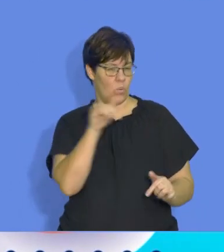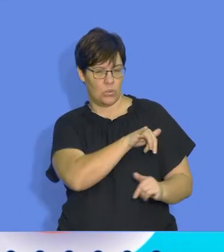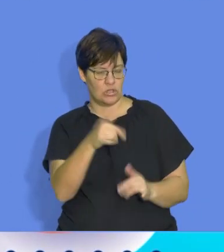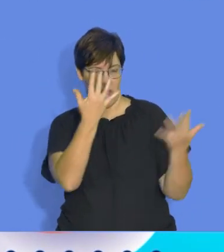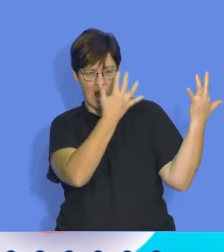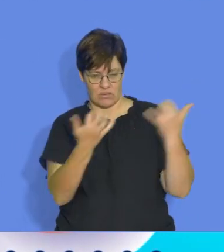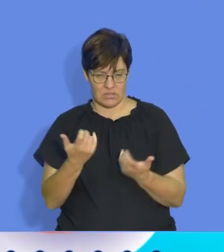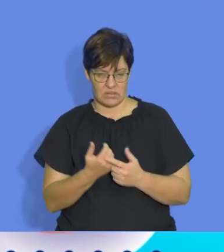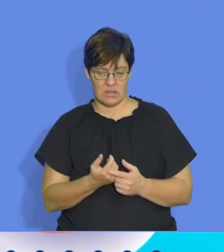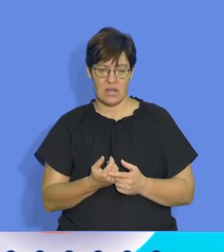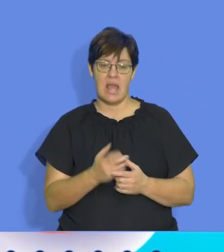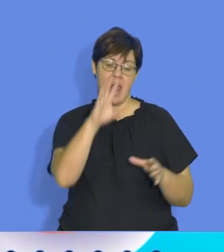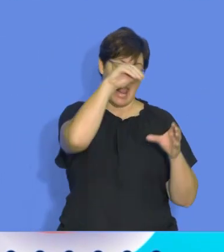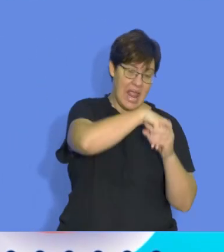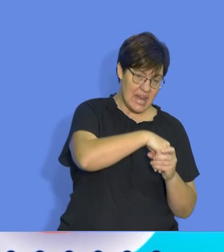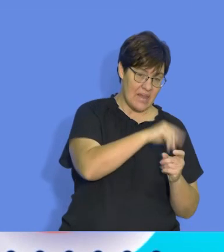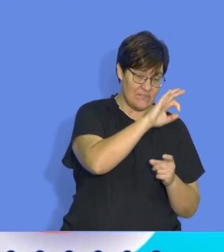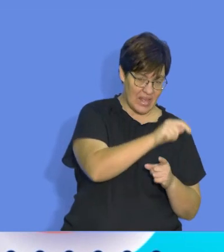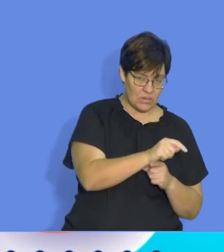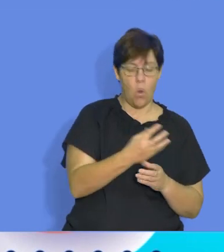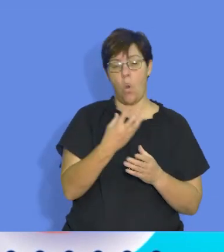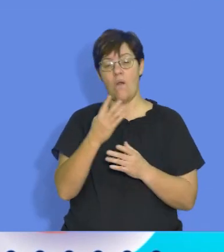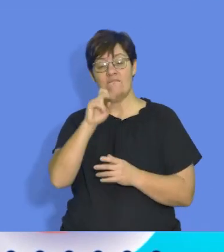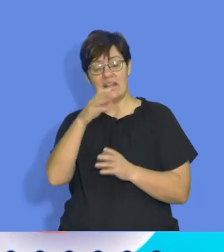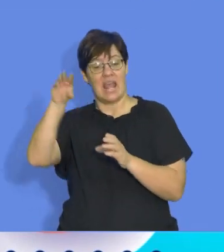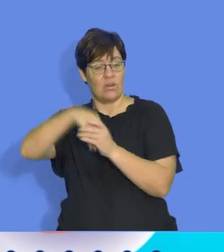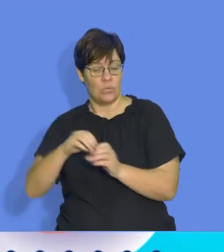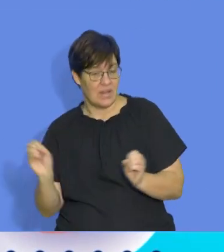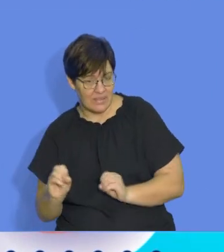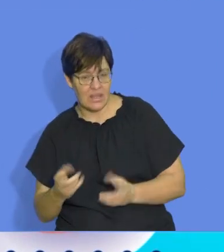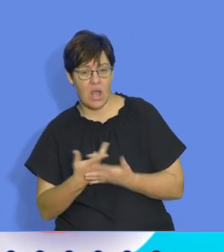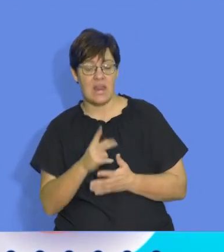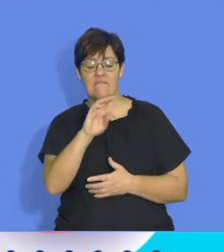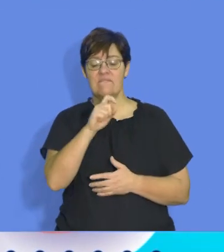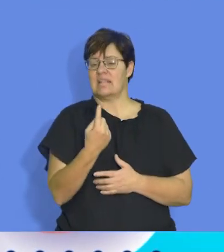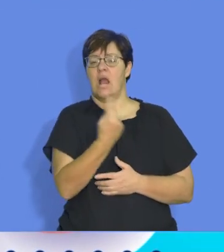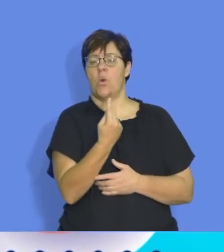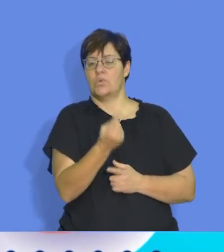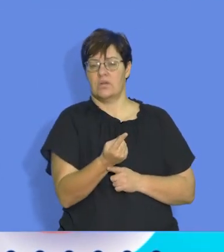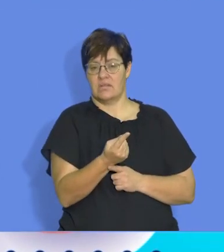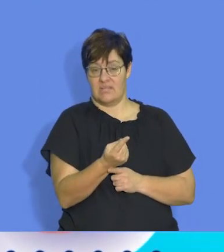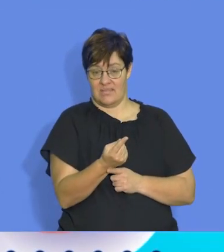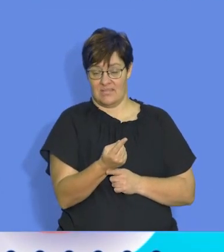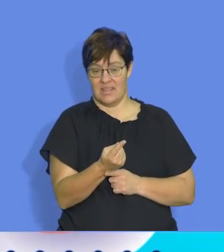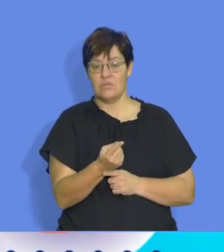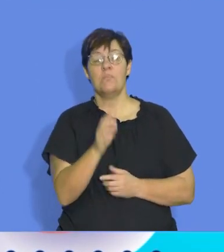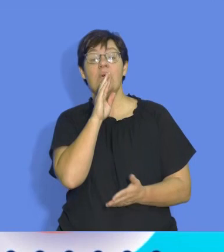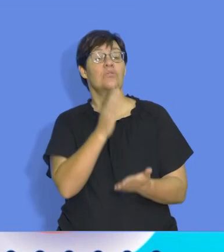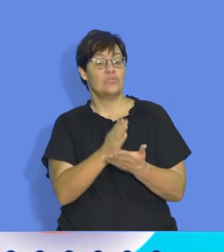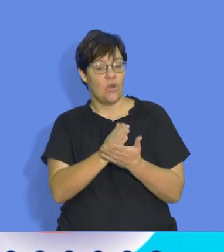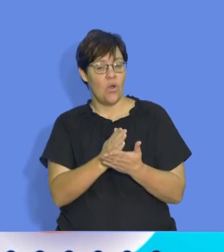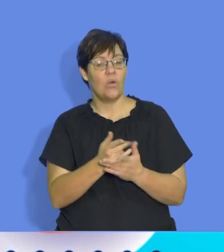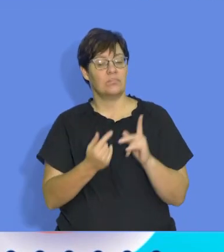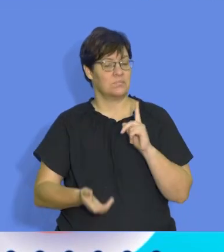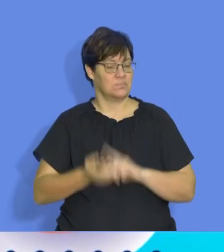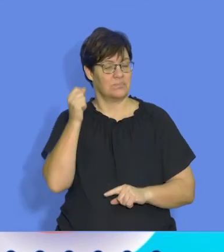inclusive, exclusive, and the VAT amount. Okay, so make sure that you are able to master